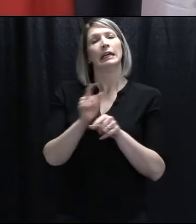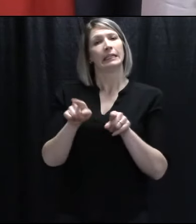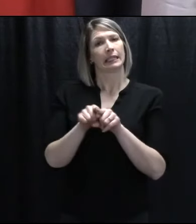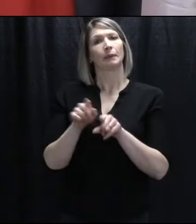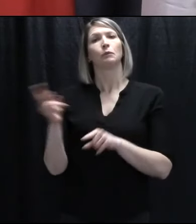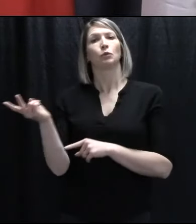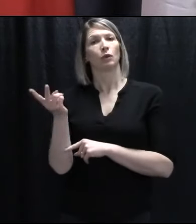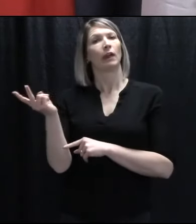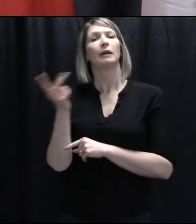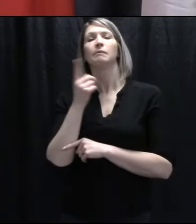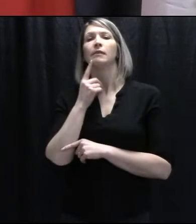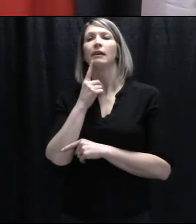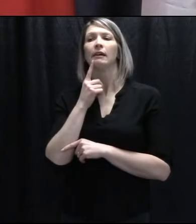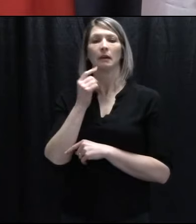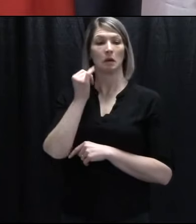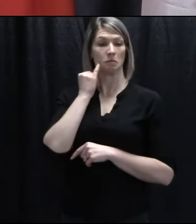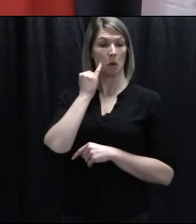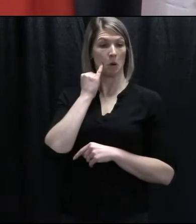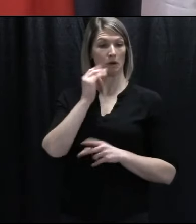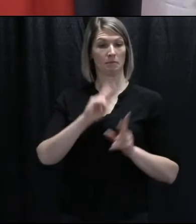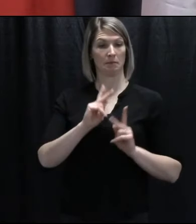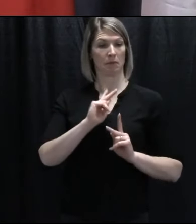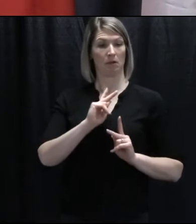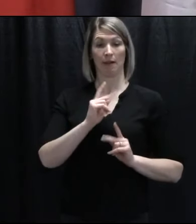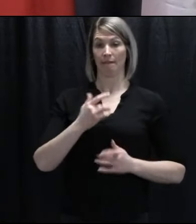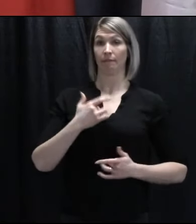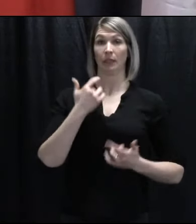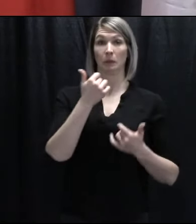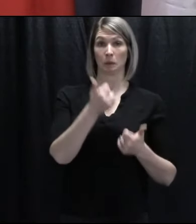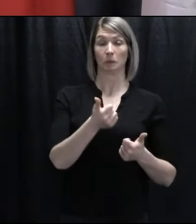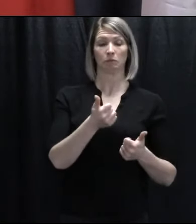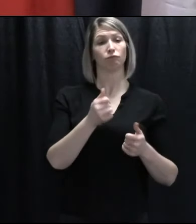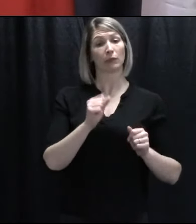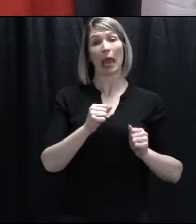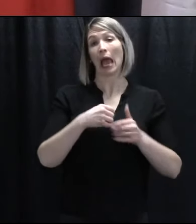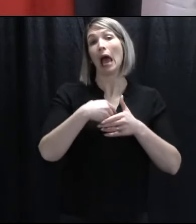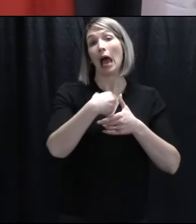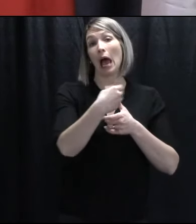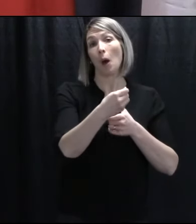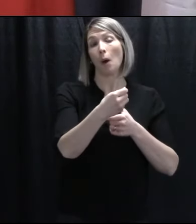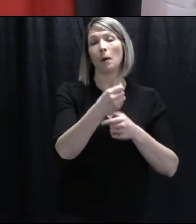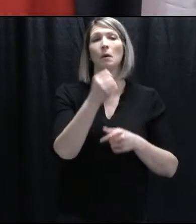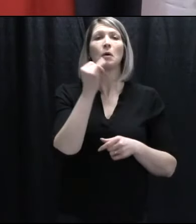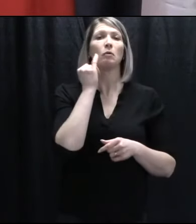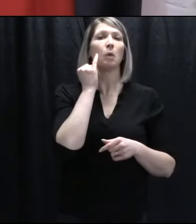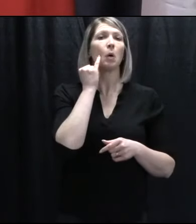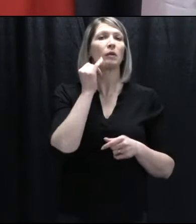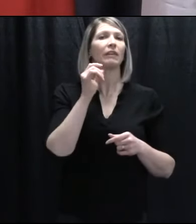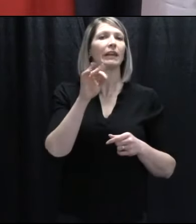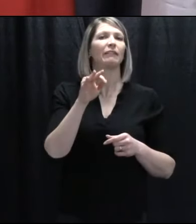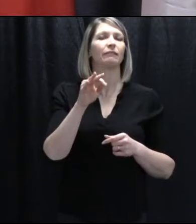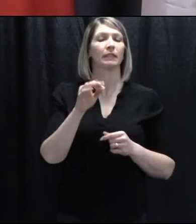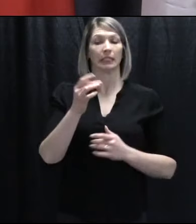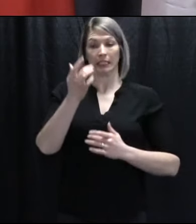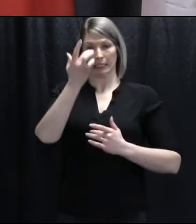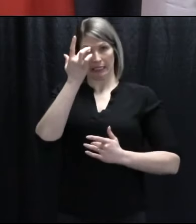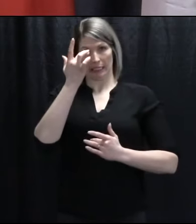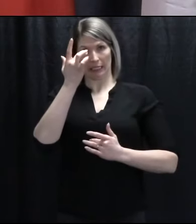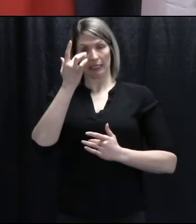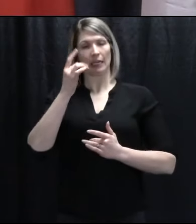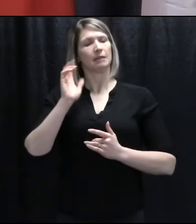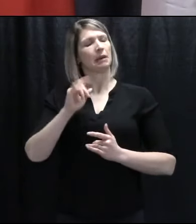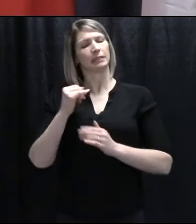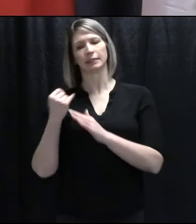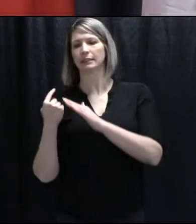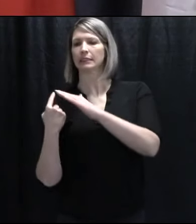these are for people that are asymptomatic, if people would start demonstrating signs of symptoms, well then it's important then to isolate